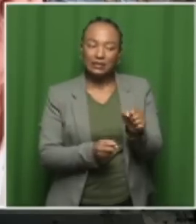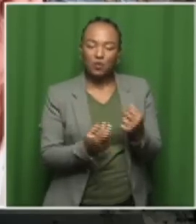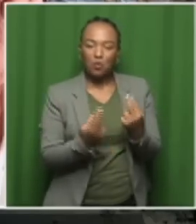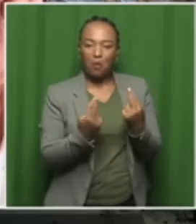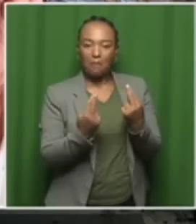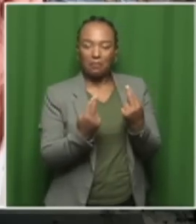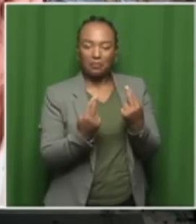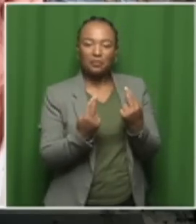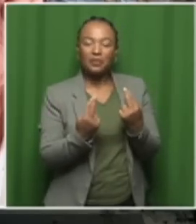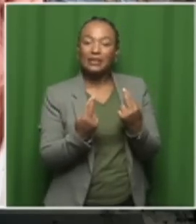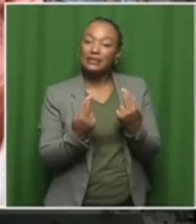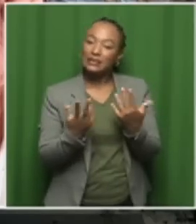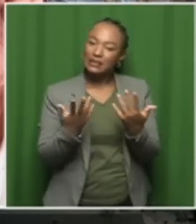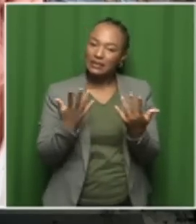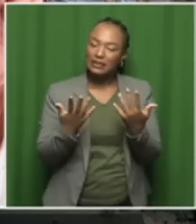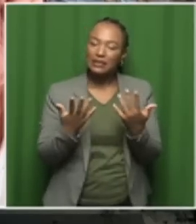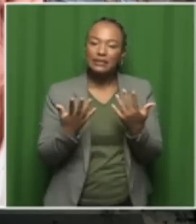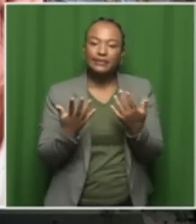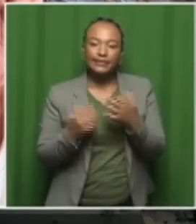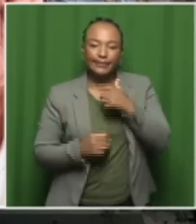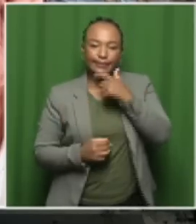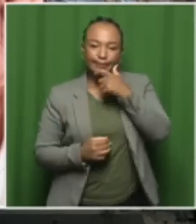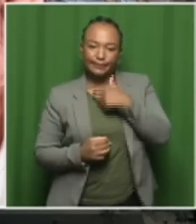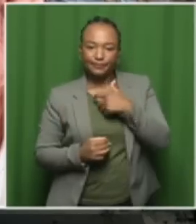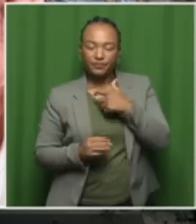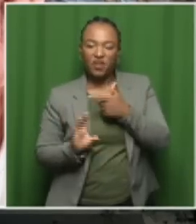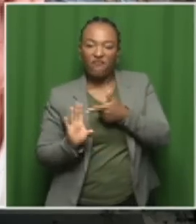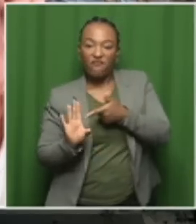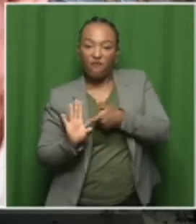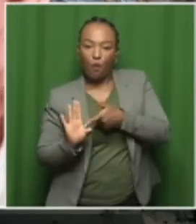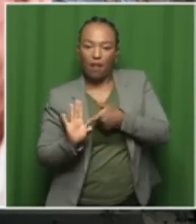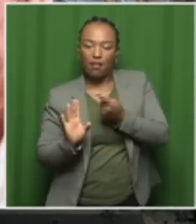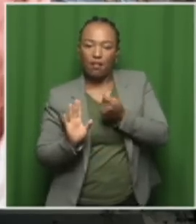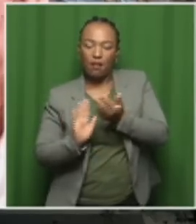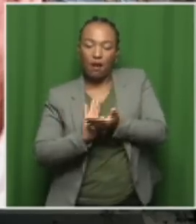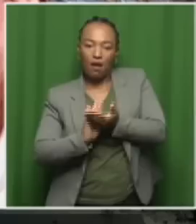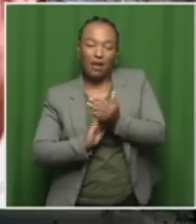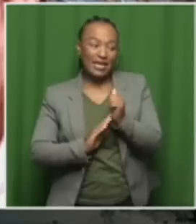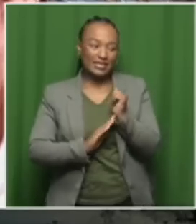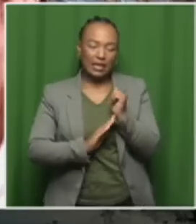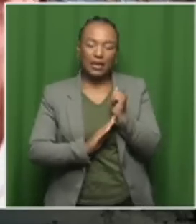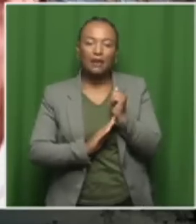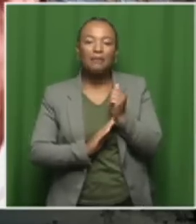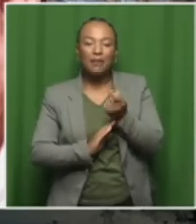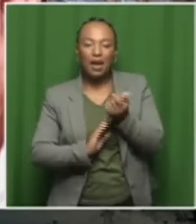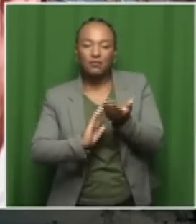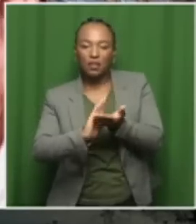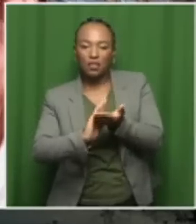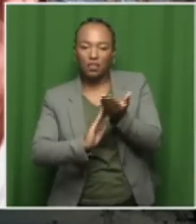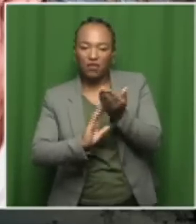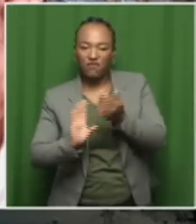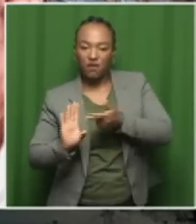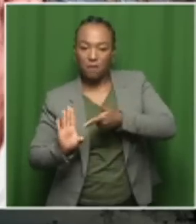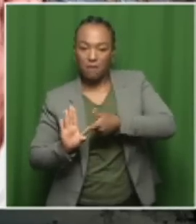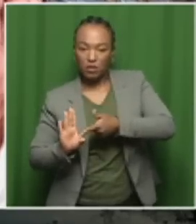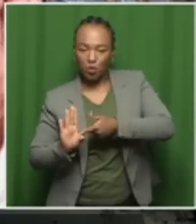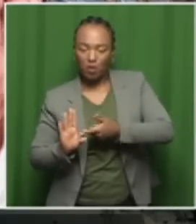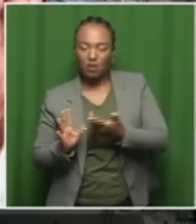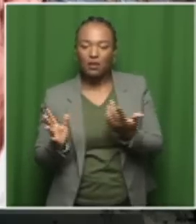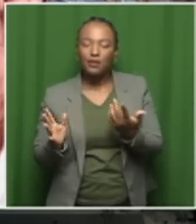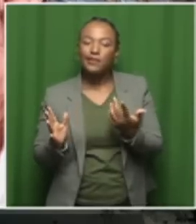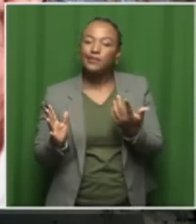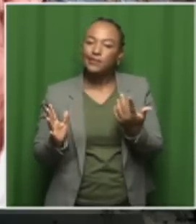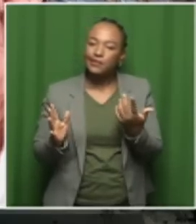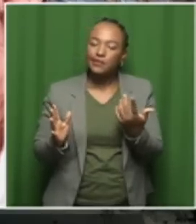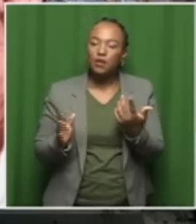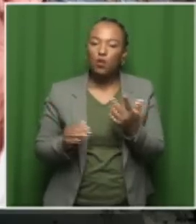a very grim note with the fuel price increase that came into effect yesterday. And this particular increase has been attributed to the weaker rand